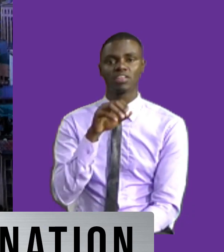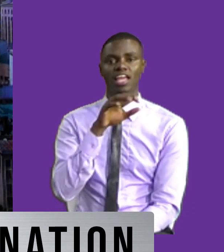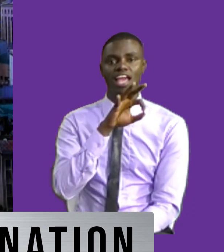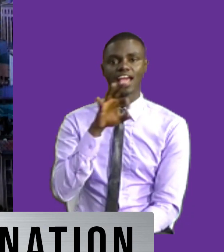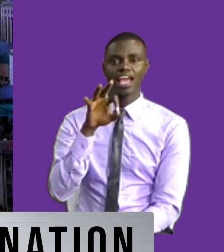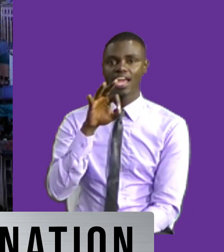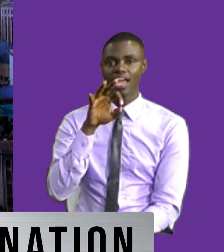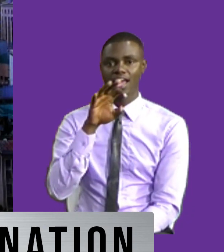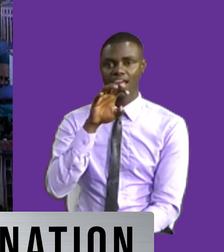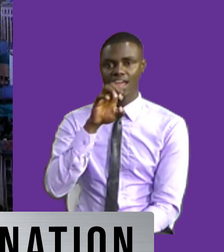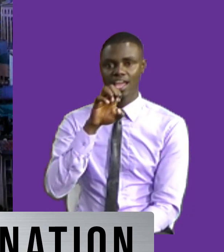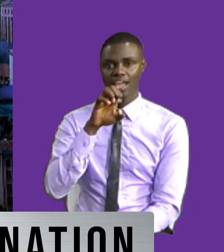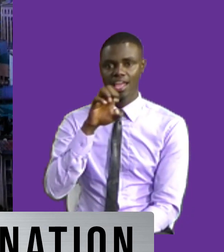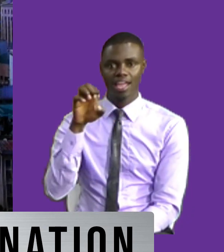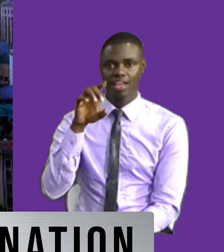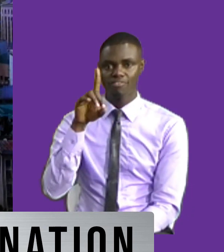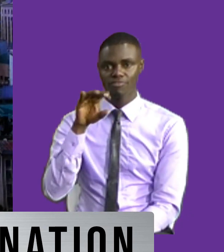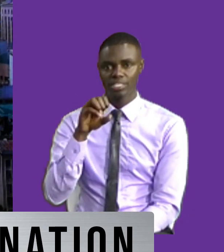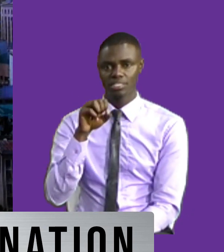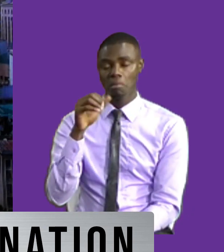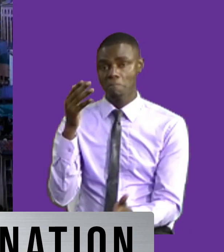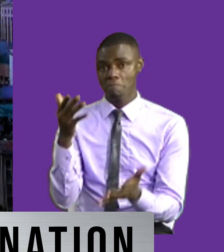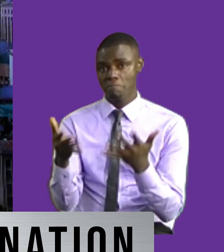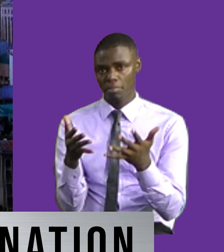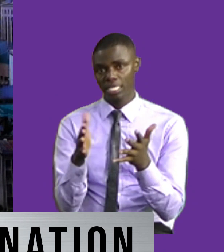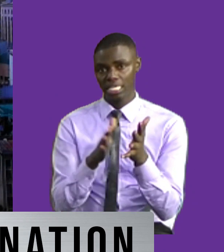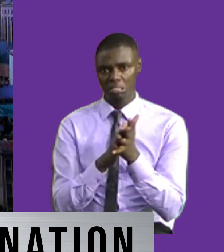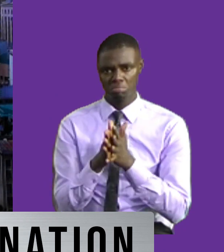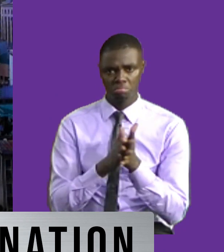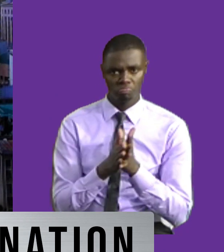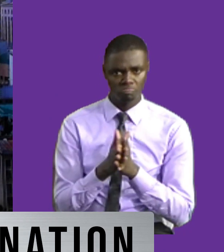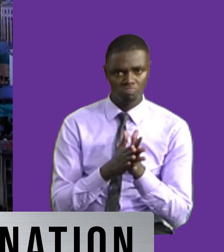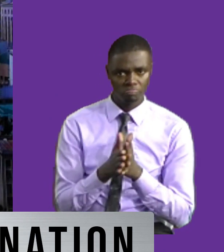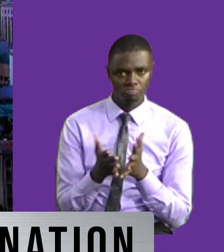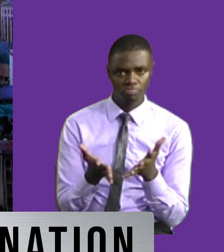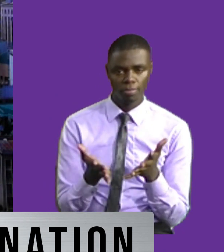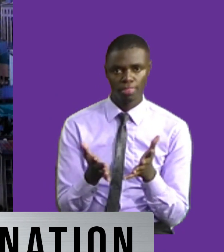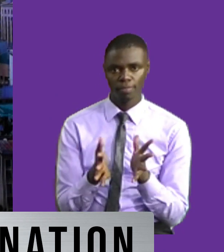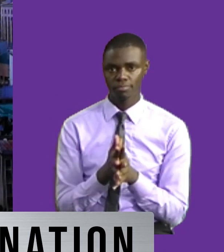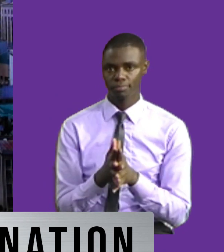Feeds. It may interest you to note that